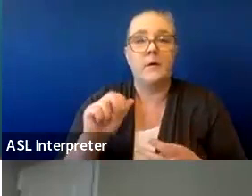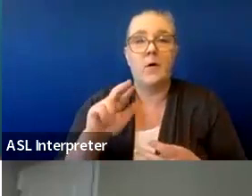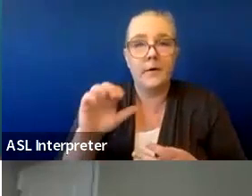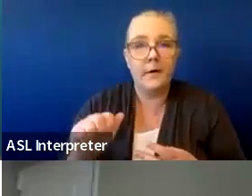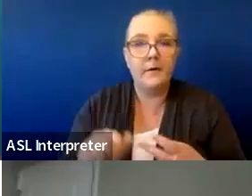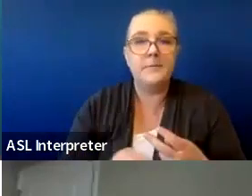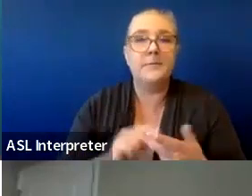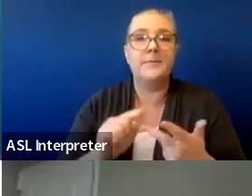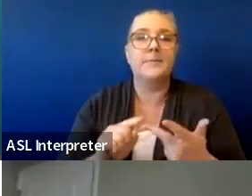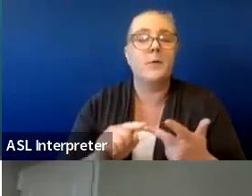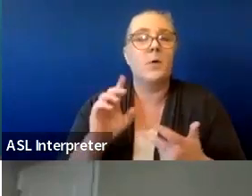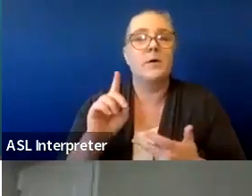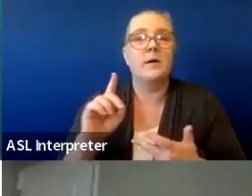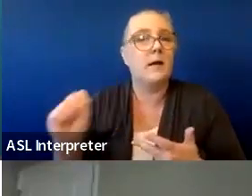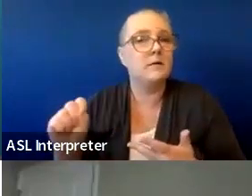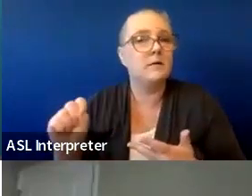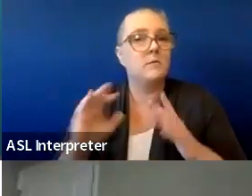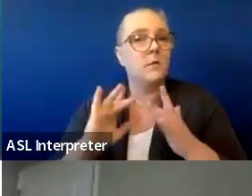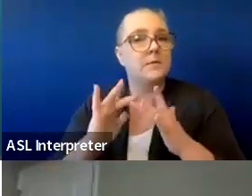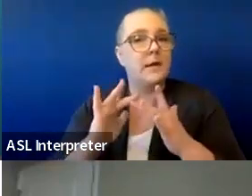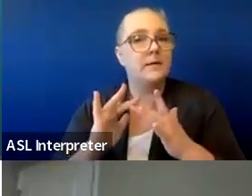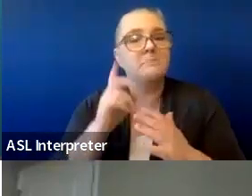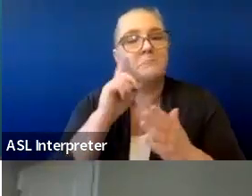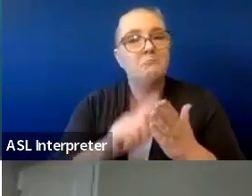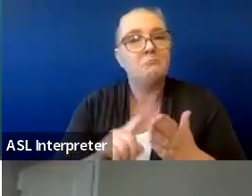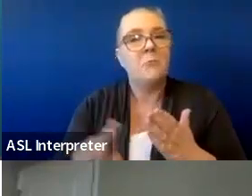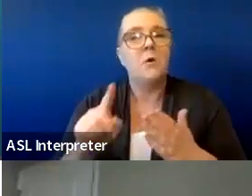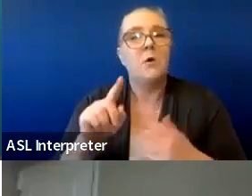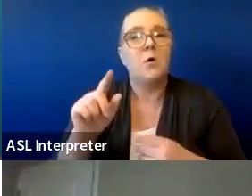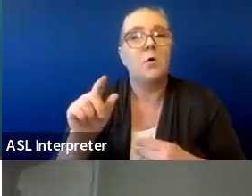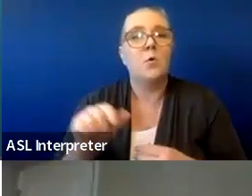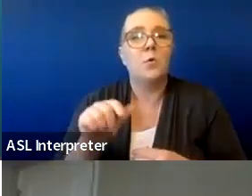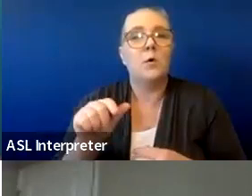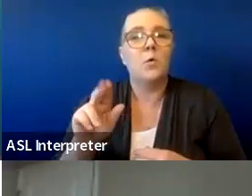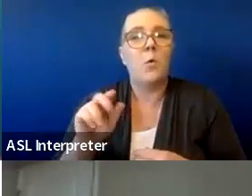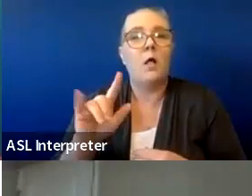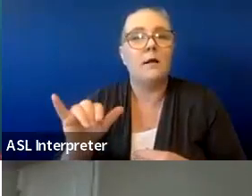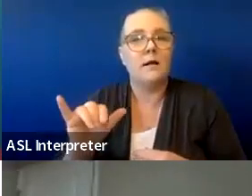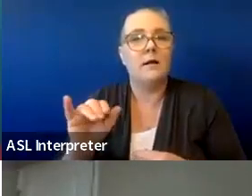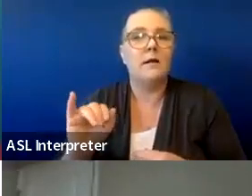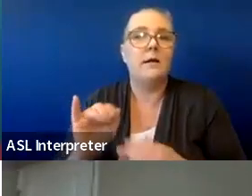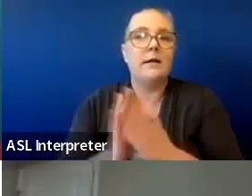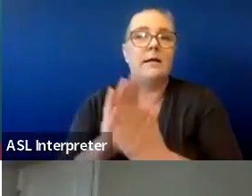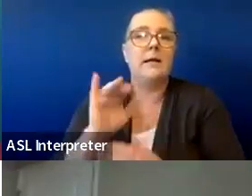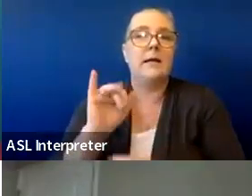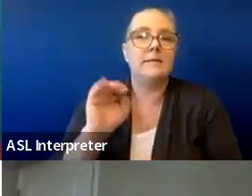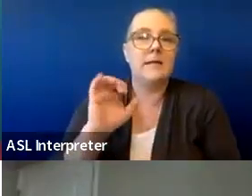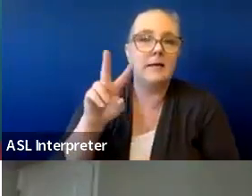DDS website. You could research quality incentive programs, right? And that should pop right up.